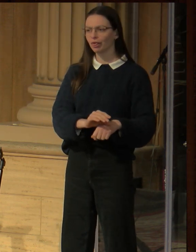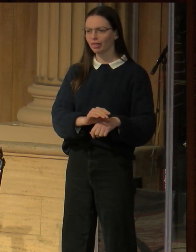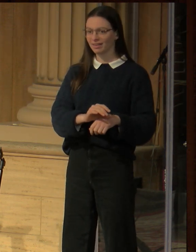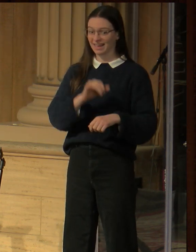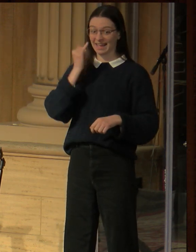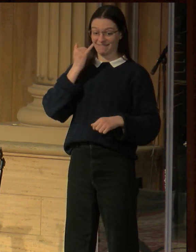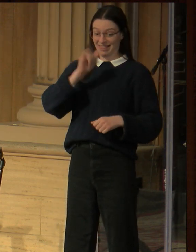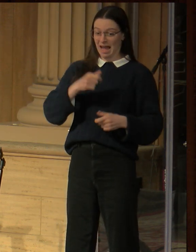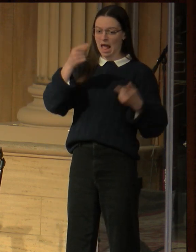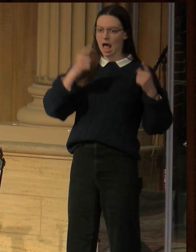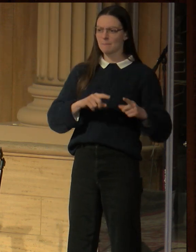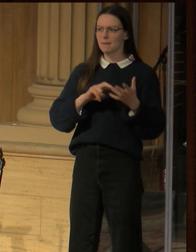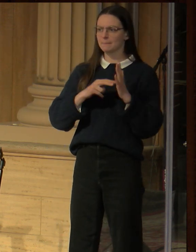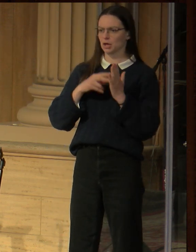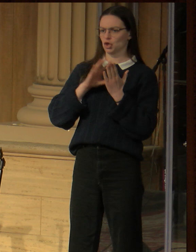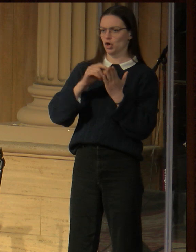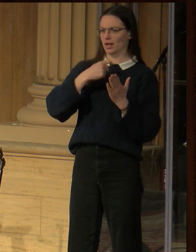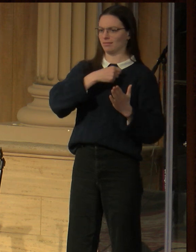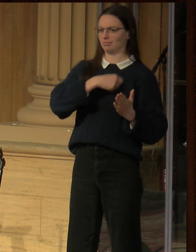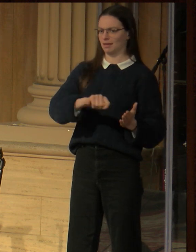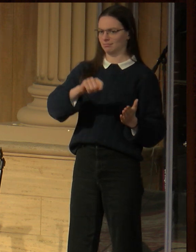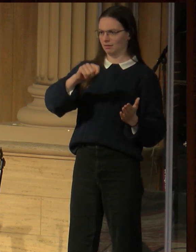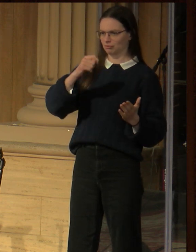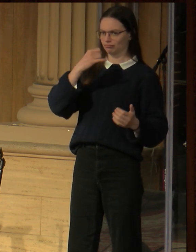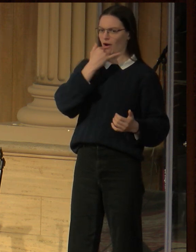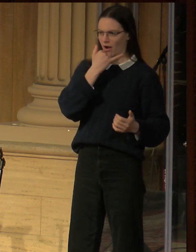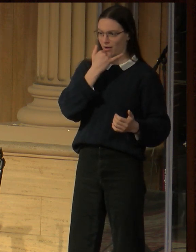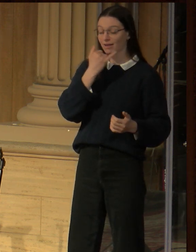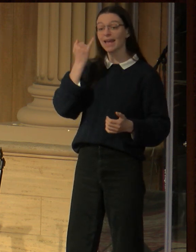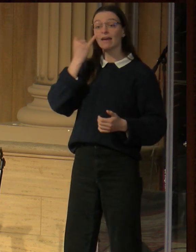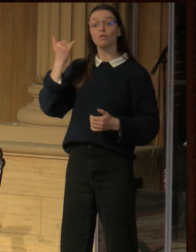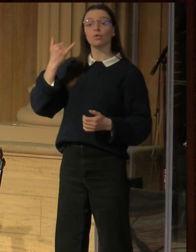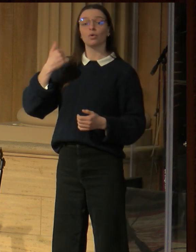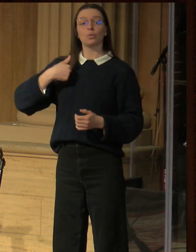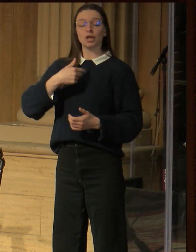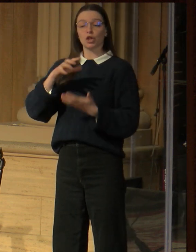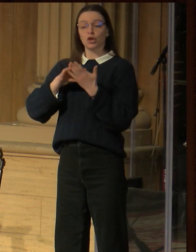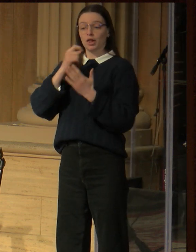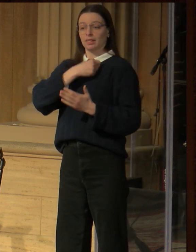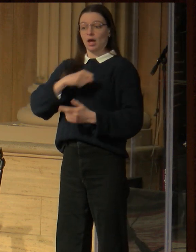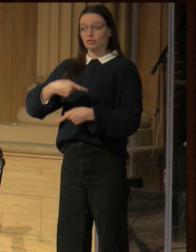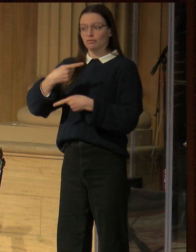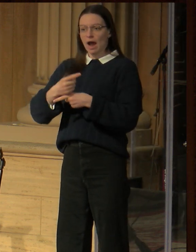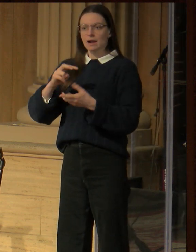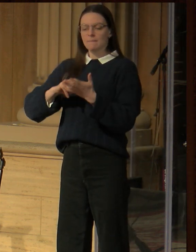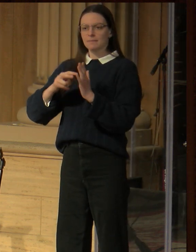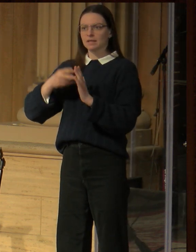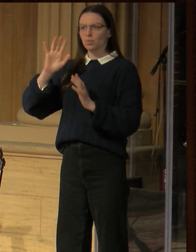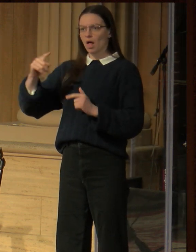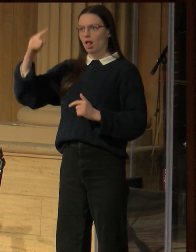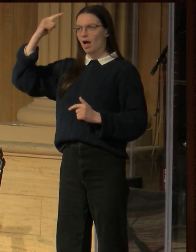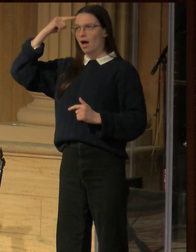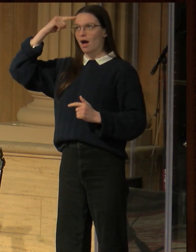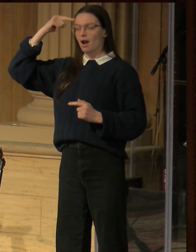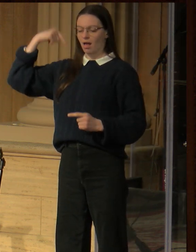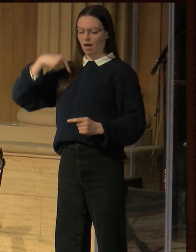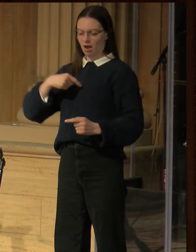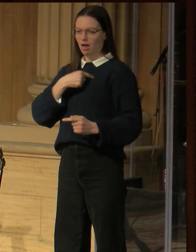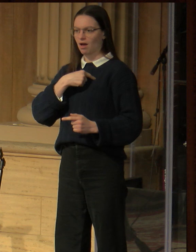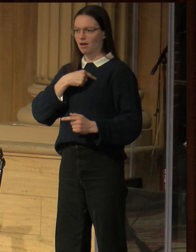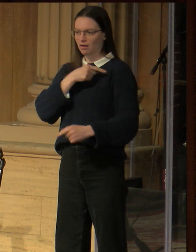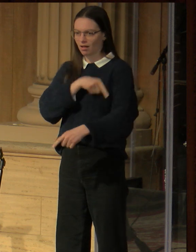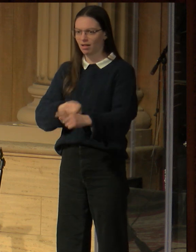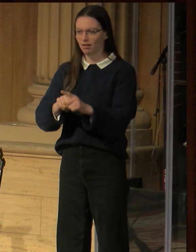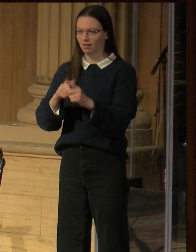wrong. Because when we do theology right, it goes to our hearts and our hands. We're not doing it right if it's making